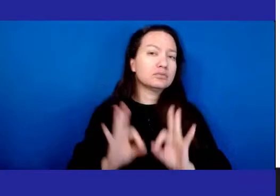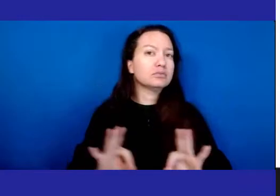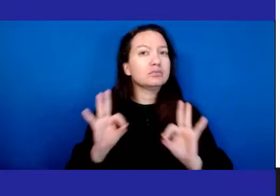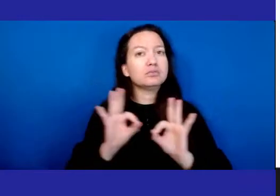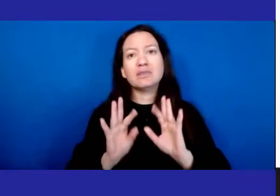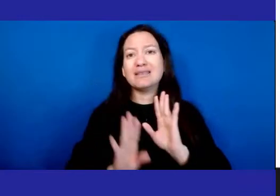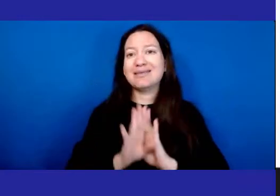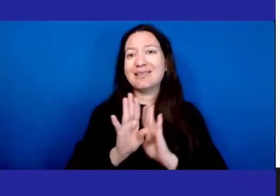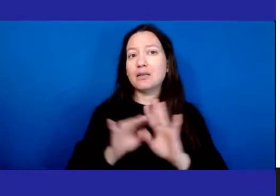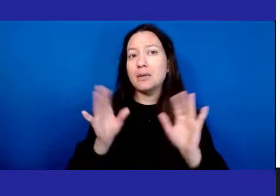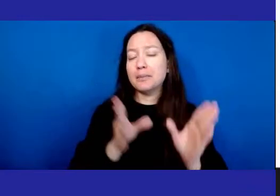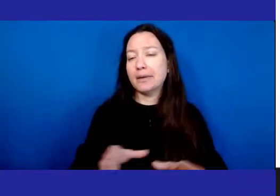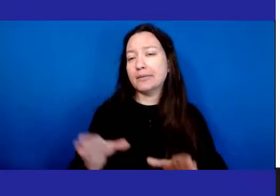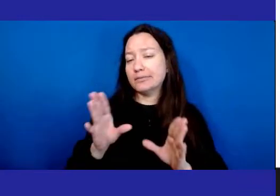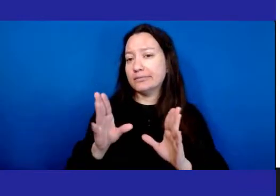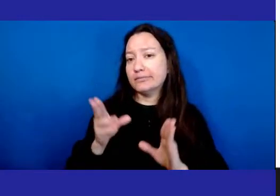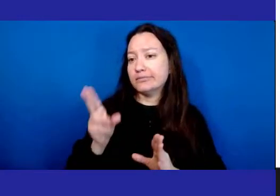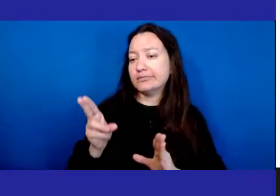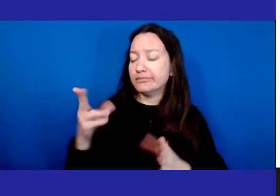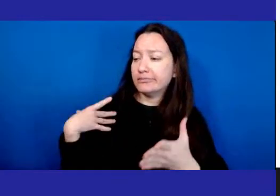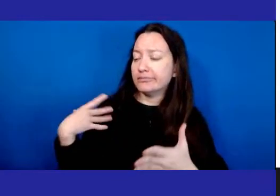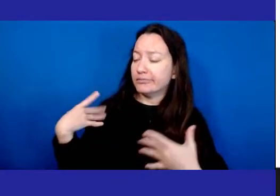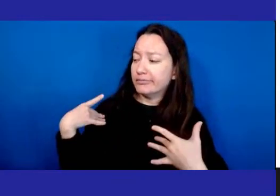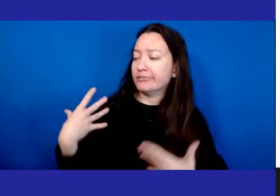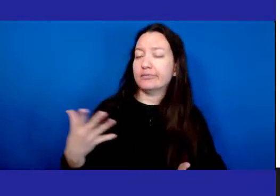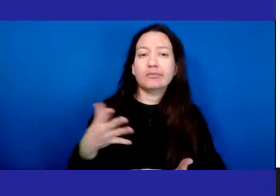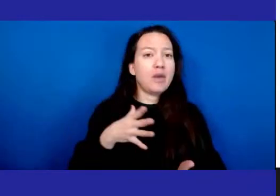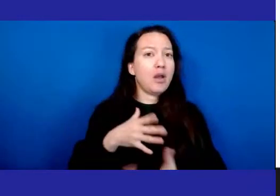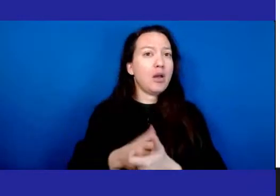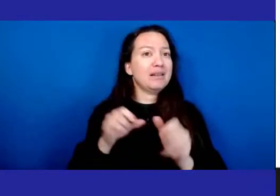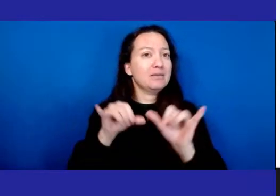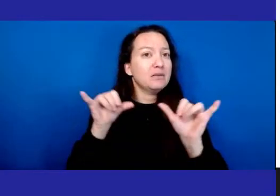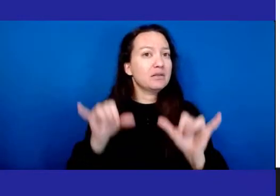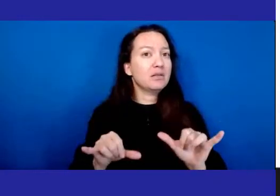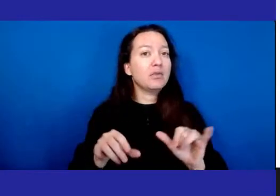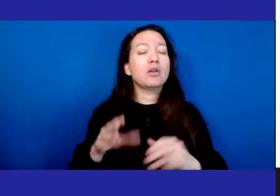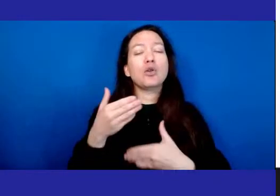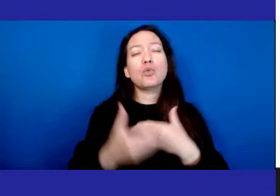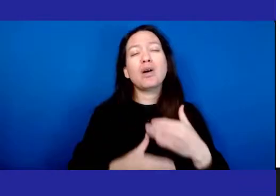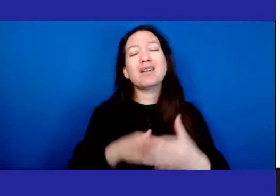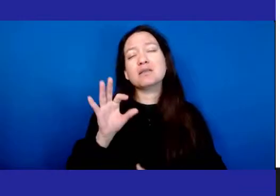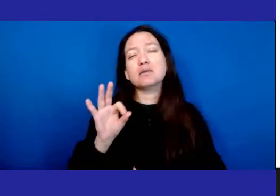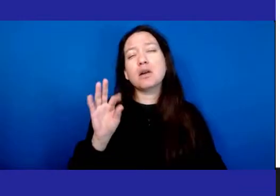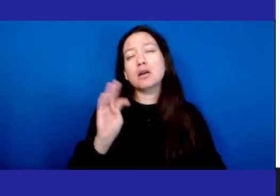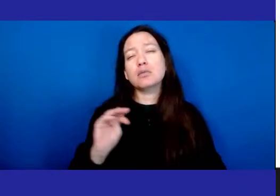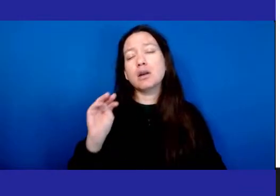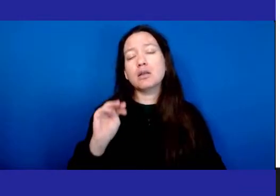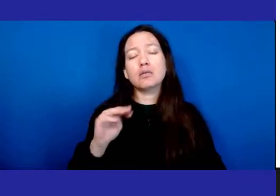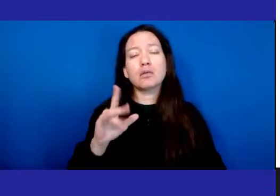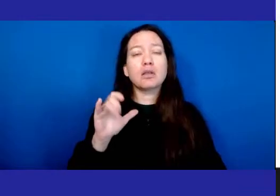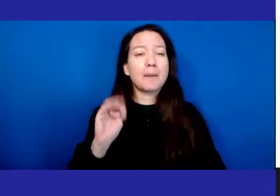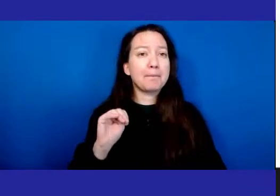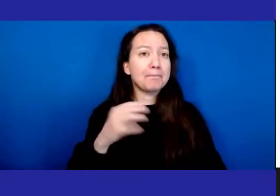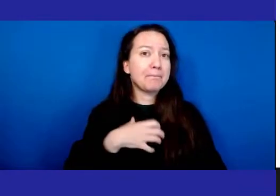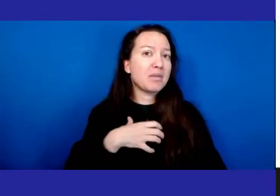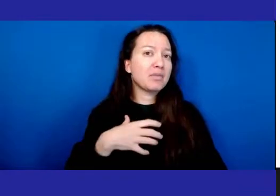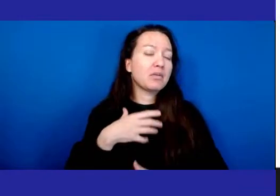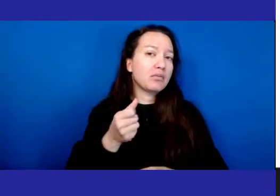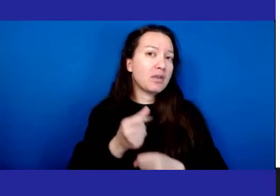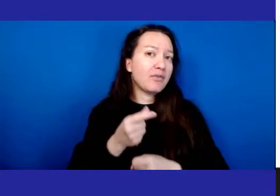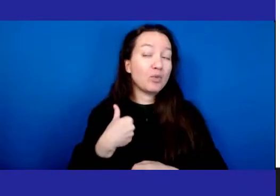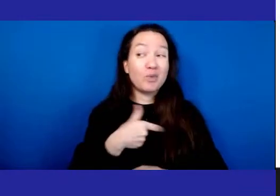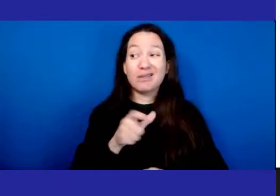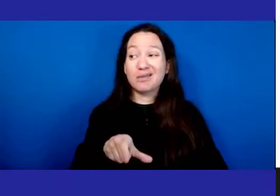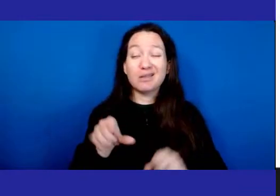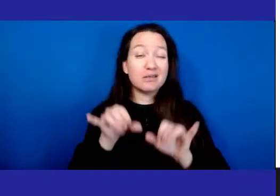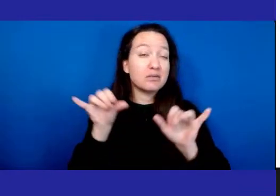in terms of updating that system. We process over 9 million claims a year, and we really need a system today that's